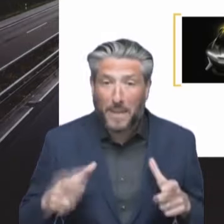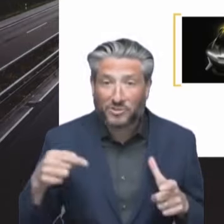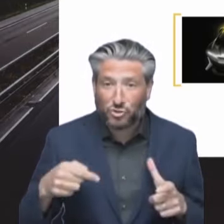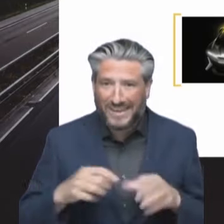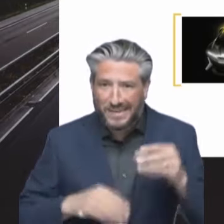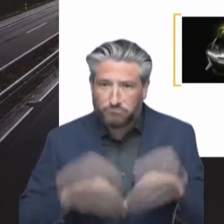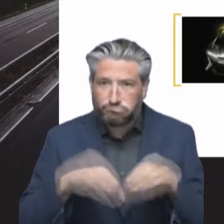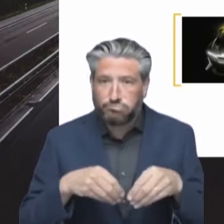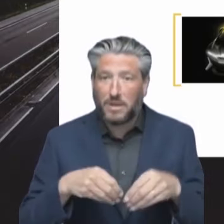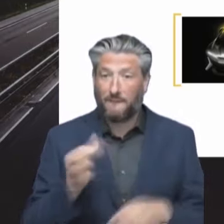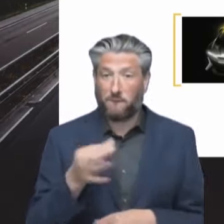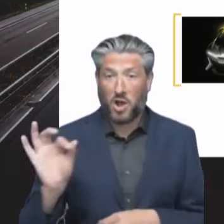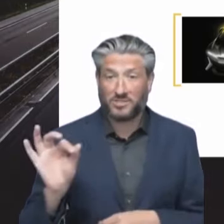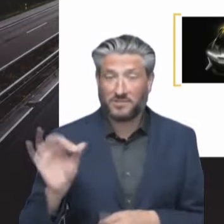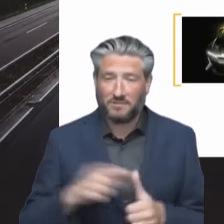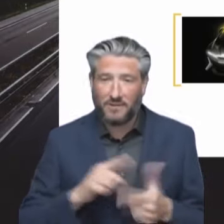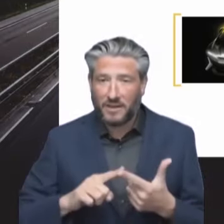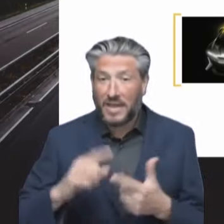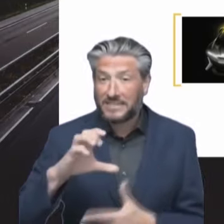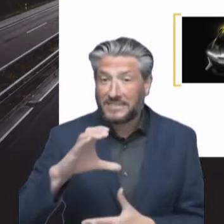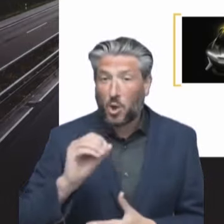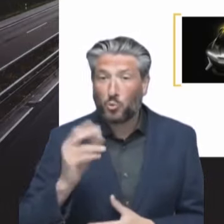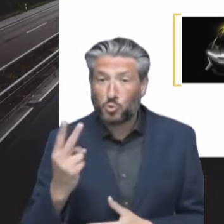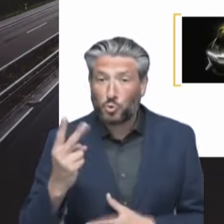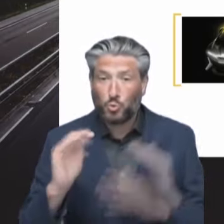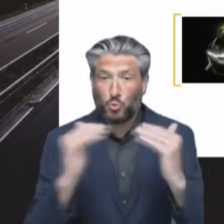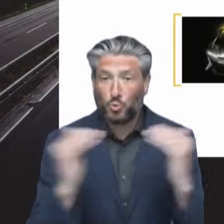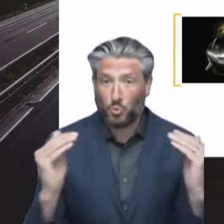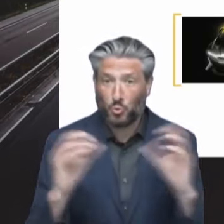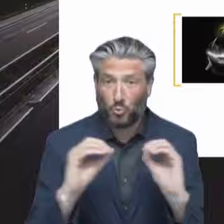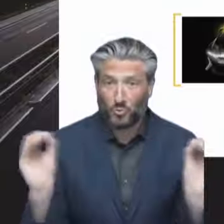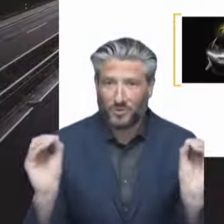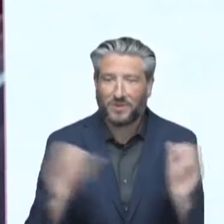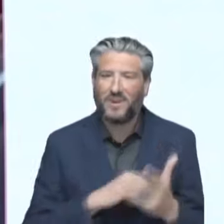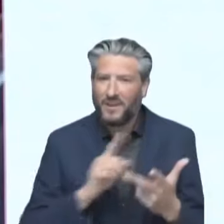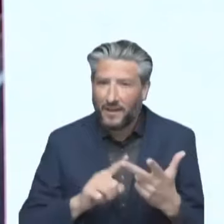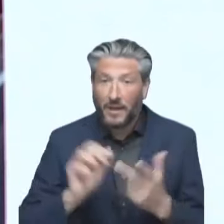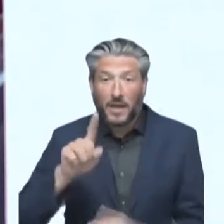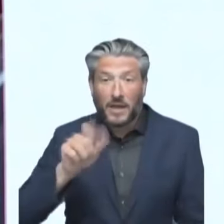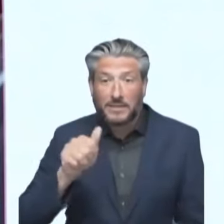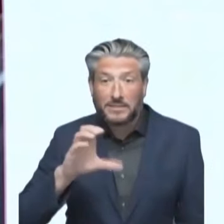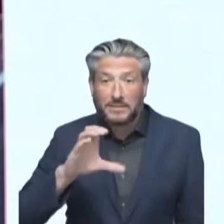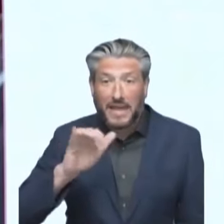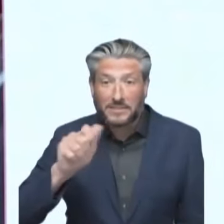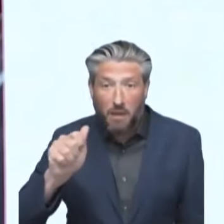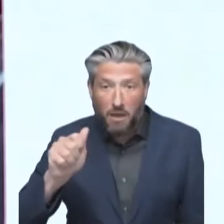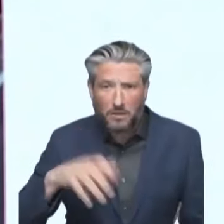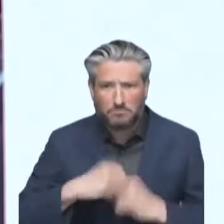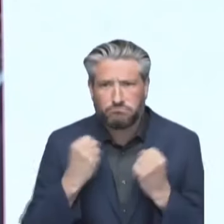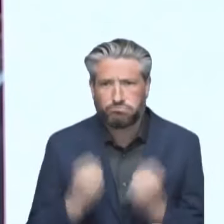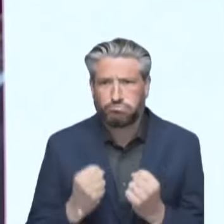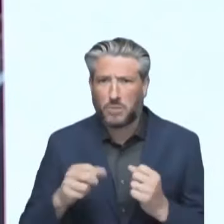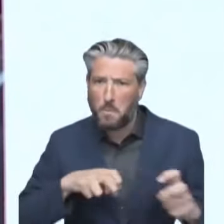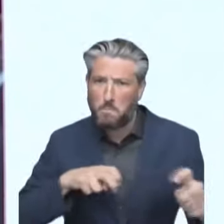Dacia will bring forward the values of solidarity with the initiative of inclusive mobility that I've just talked about. It